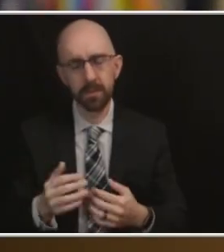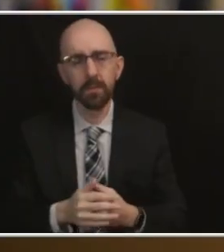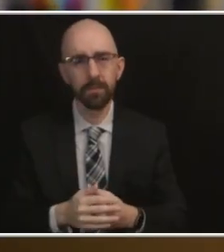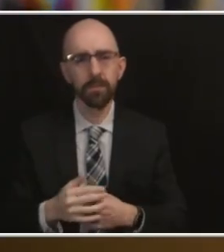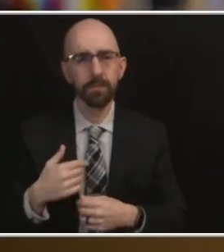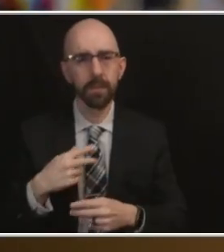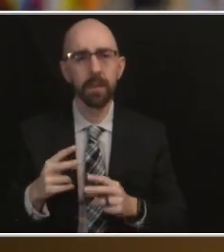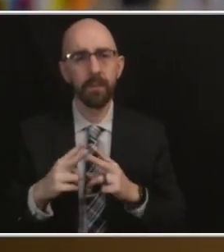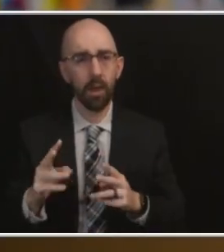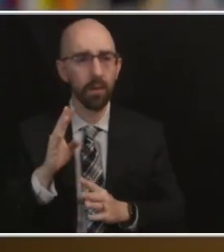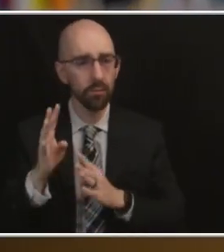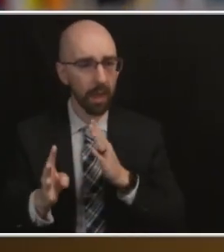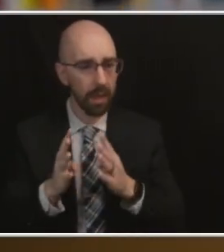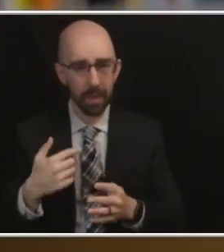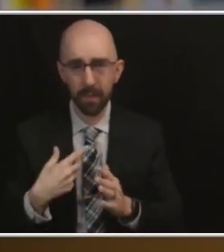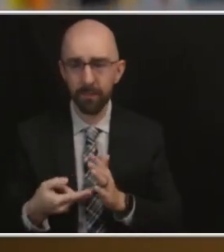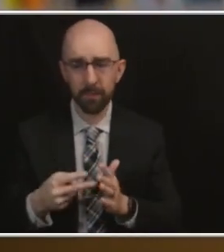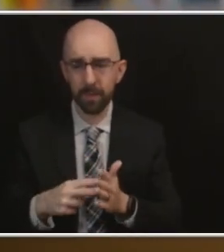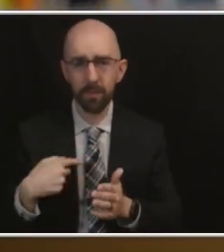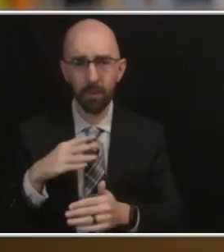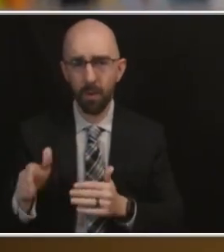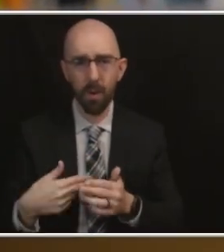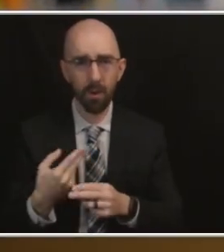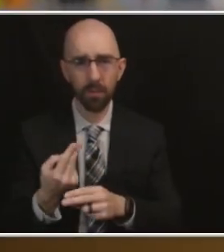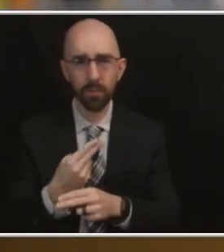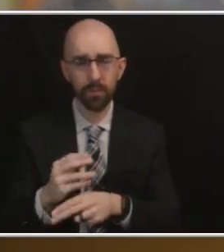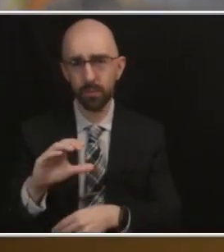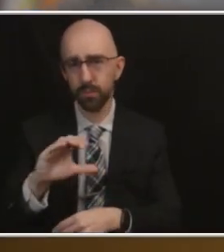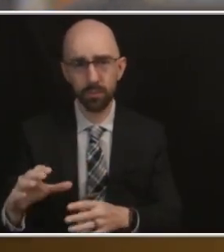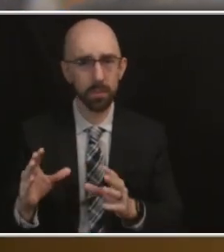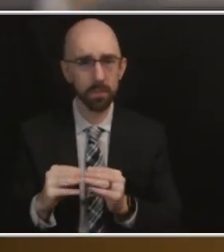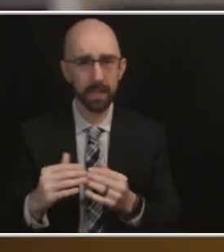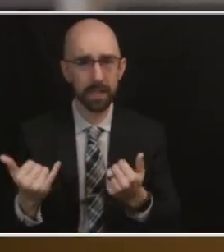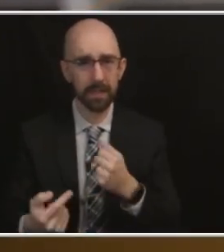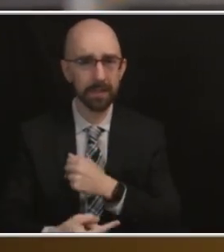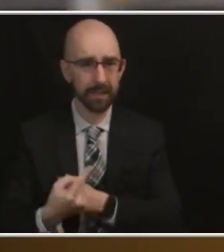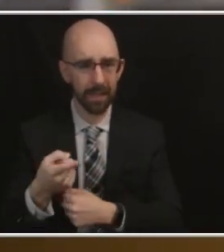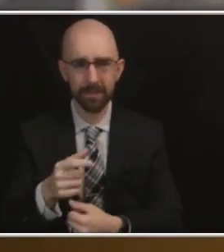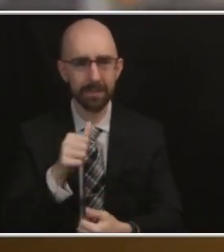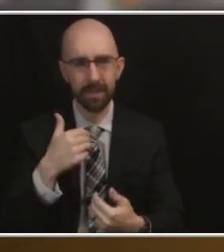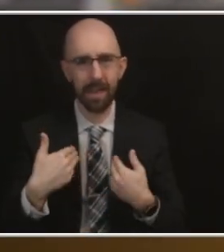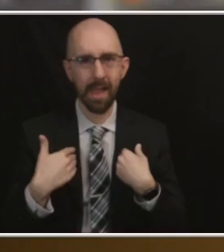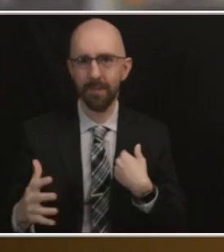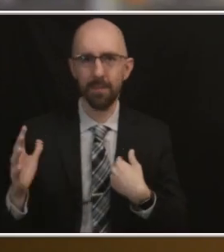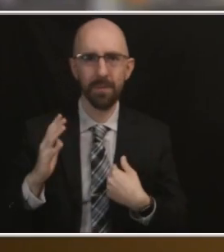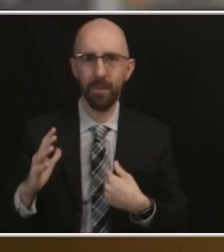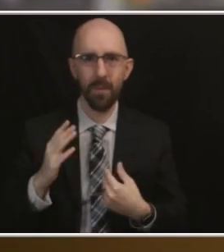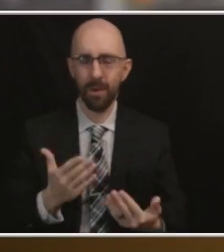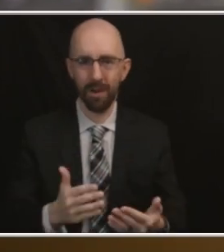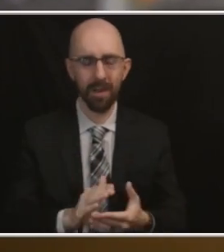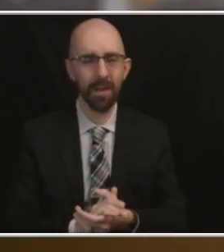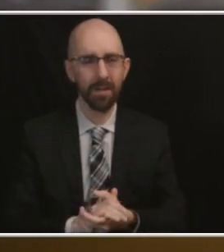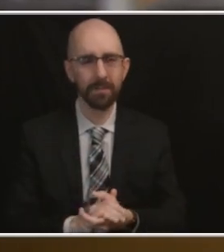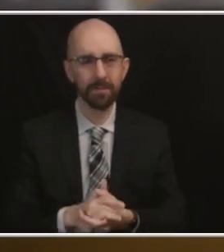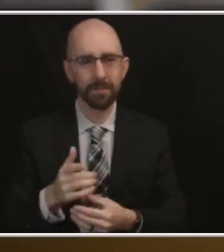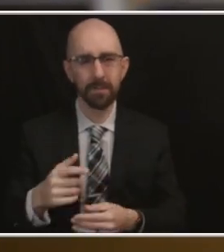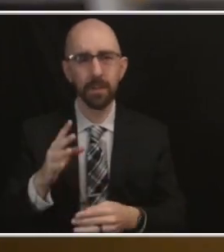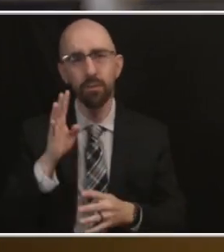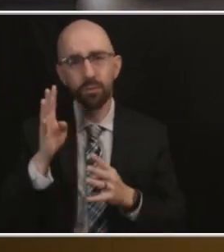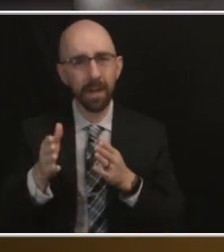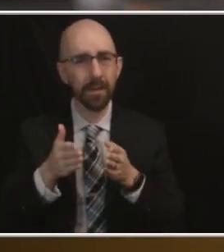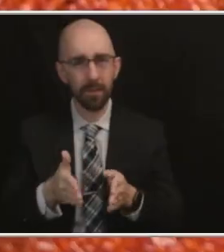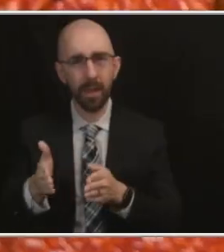I mean, we all use Zoom meetings nowadays. That never existed before. There are creative ways to